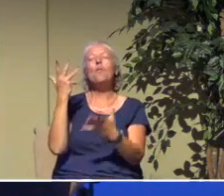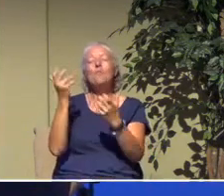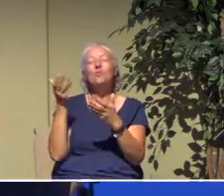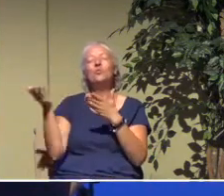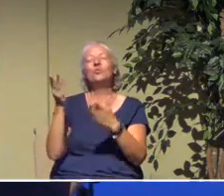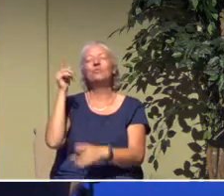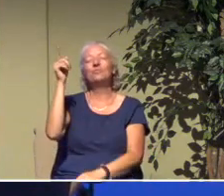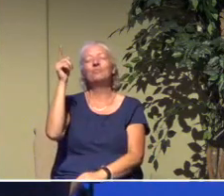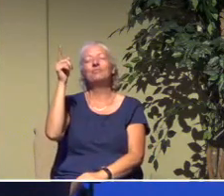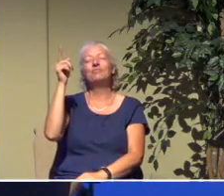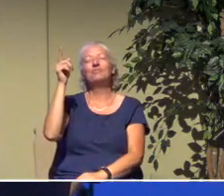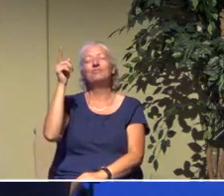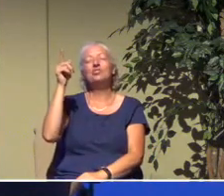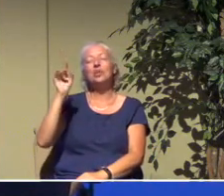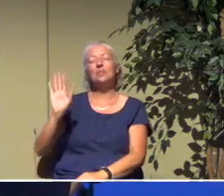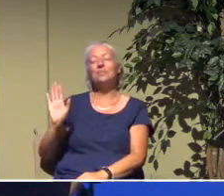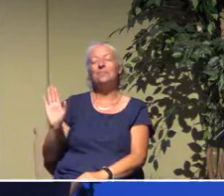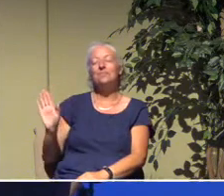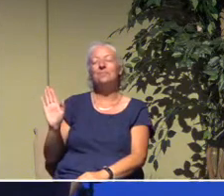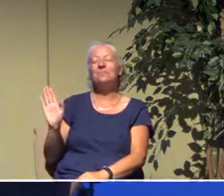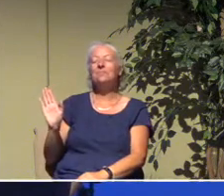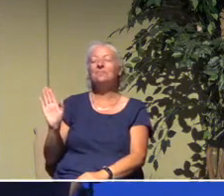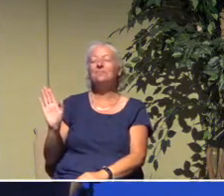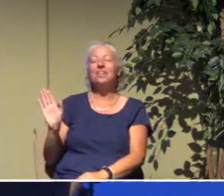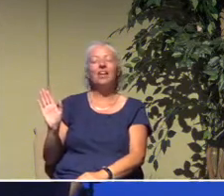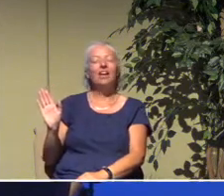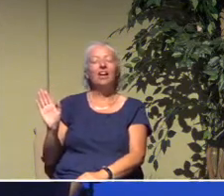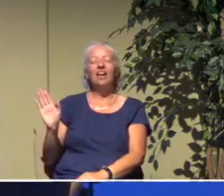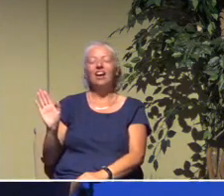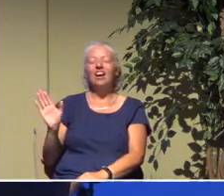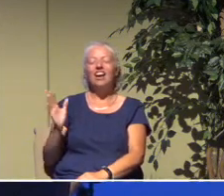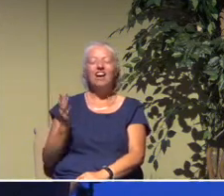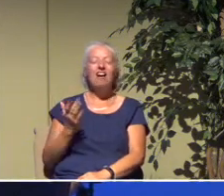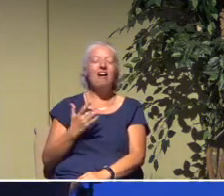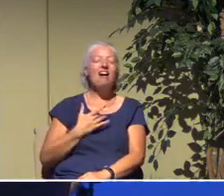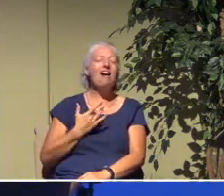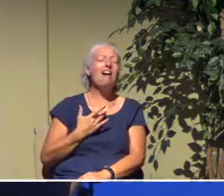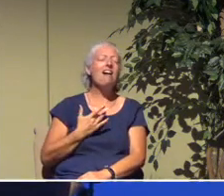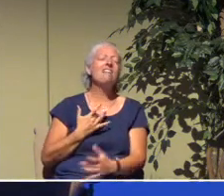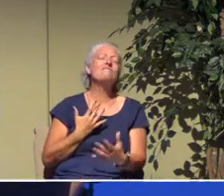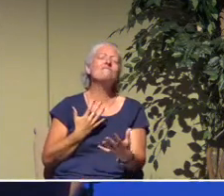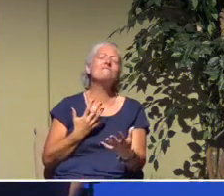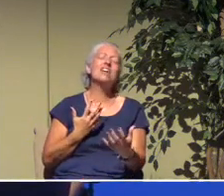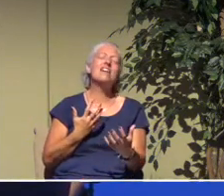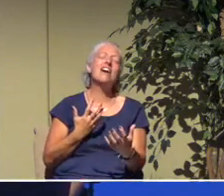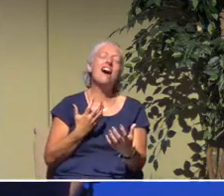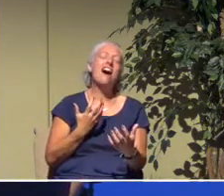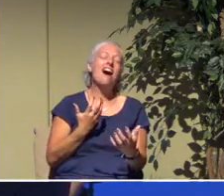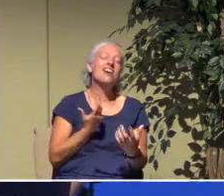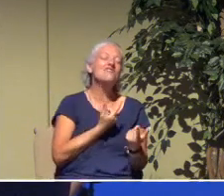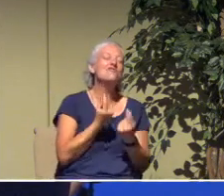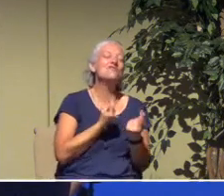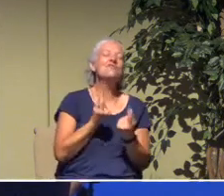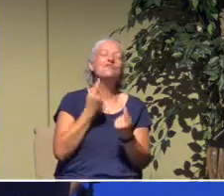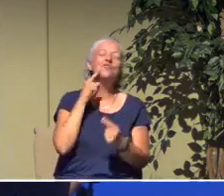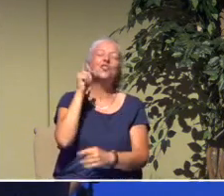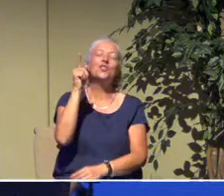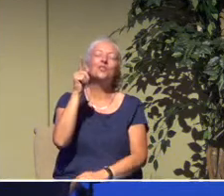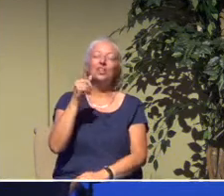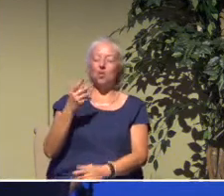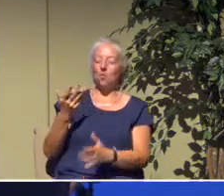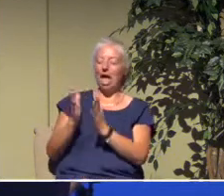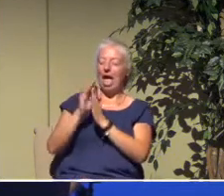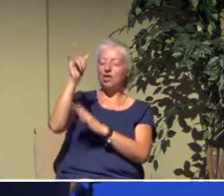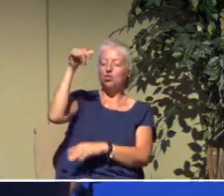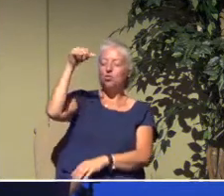you and who's just full of an eagerness. And we pray for an anointing on him. We pray for that